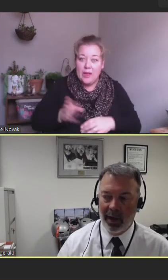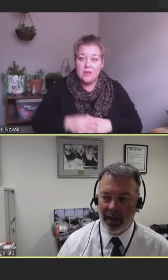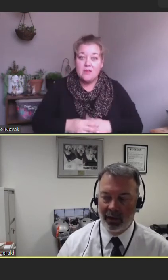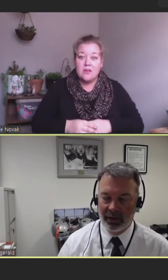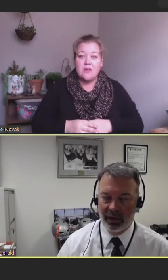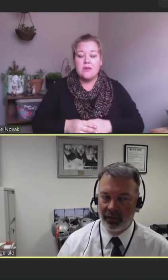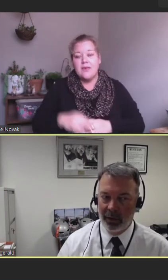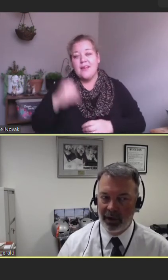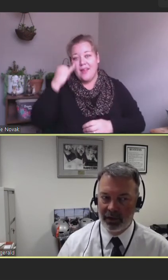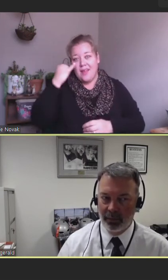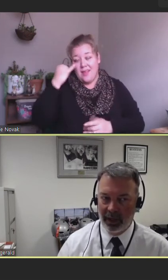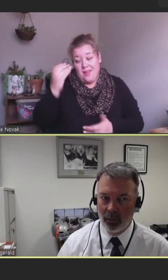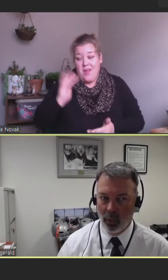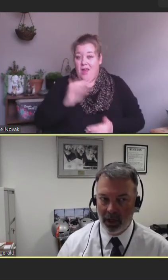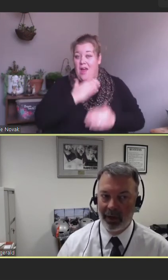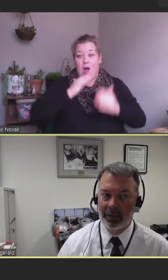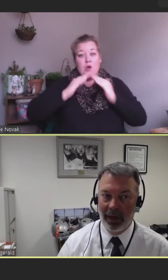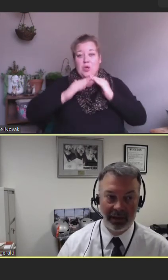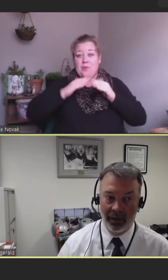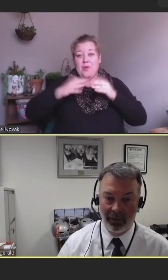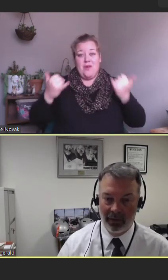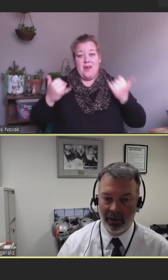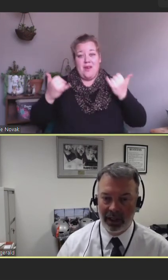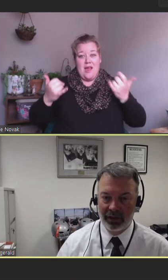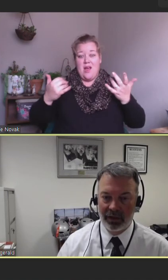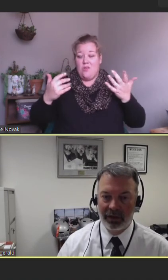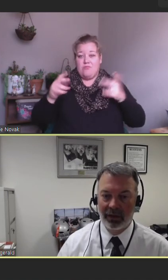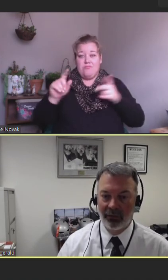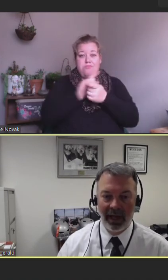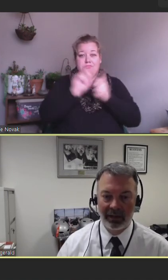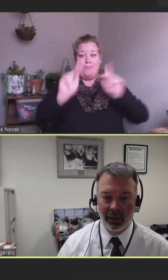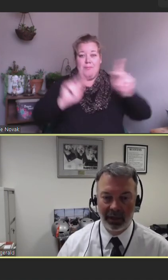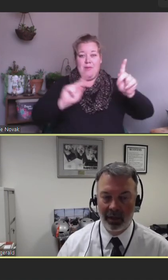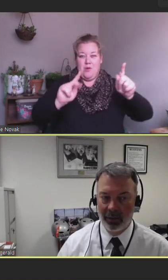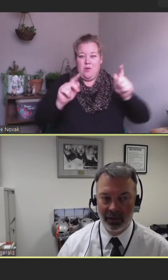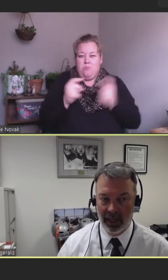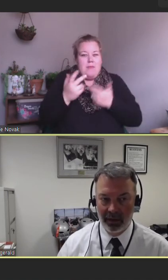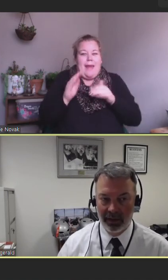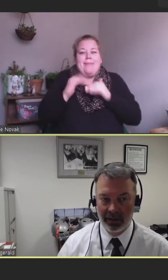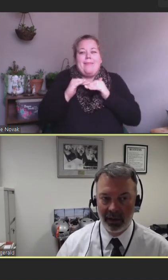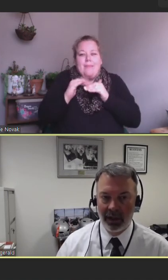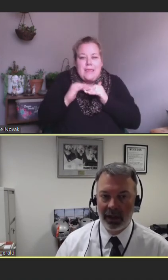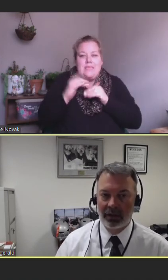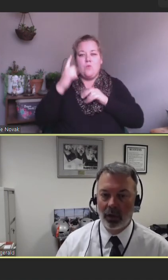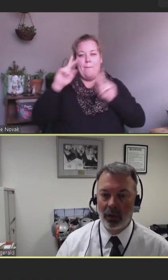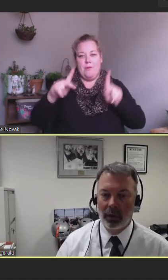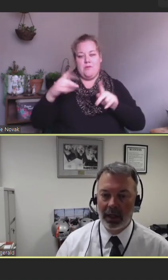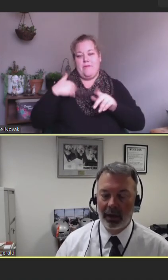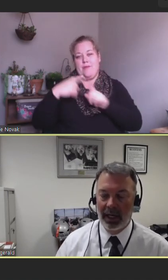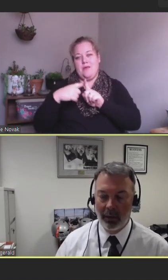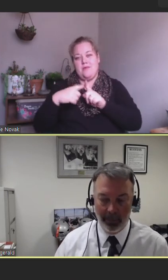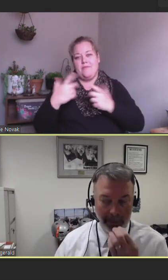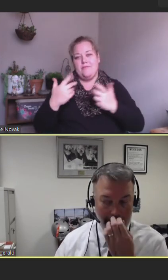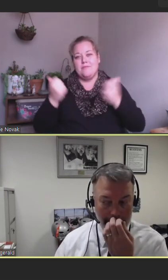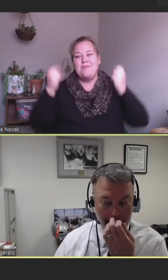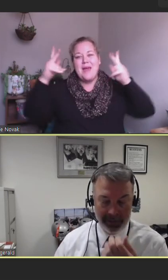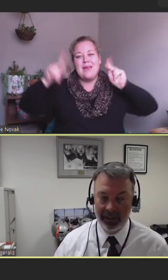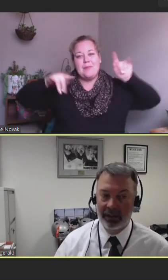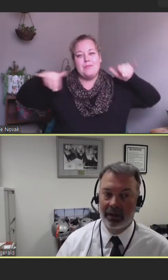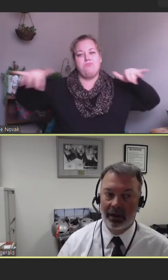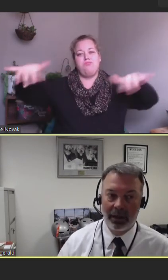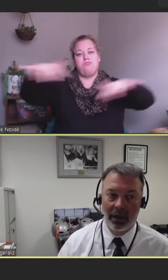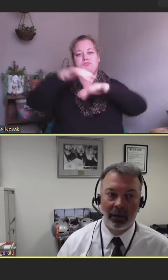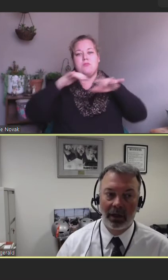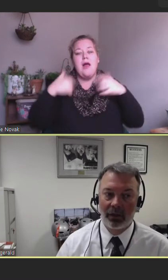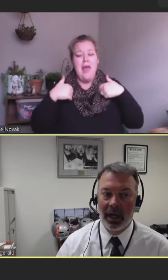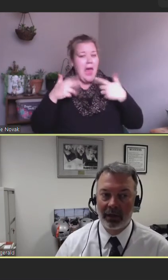community right now, there's enough community spread, one of them's positive. That's just the facts of what the numbers are telling us. So, again, I don't want to pick on the businesses